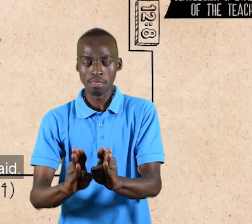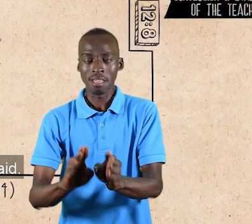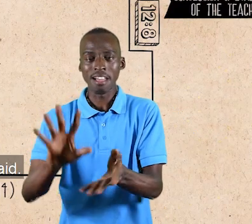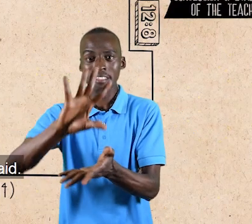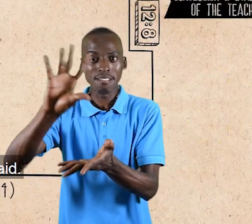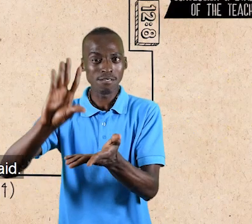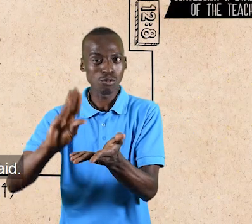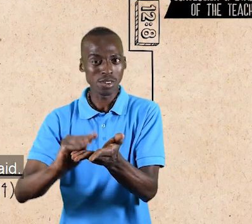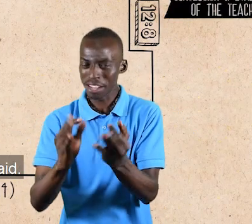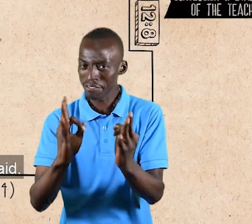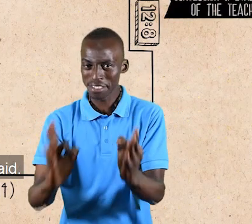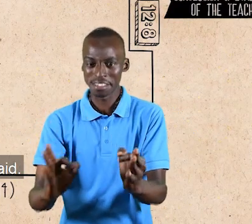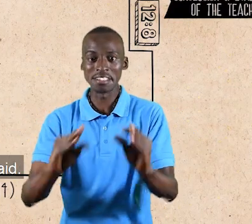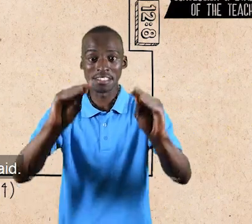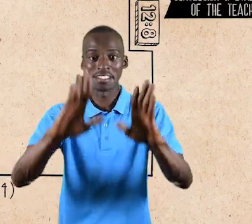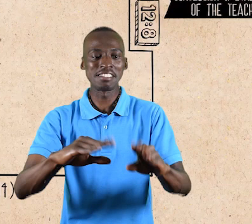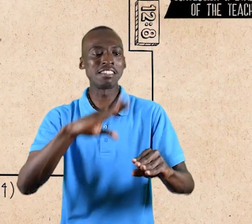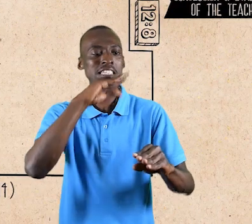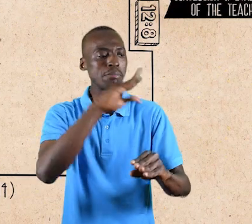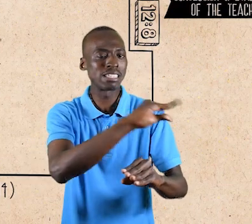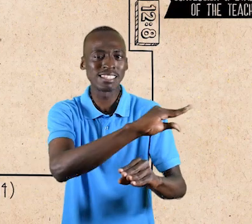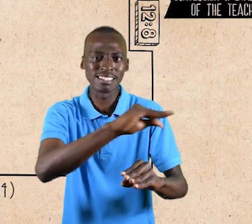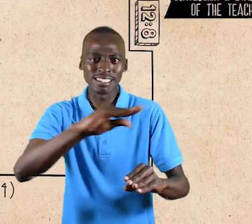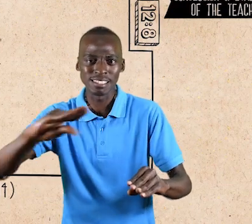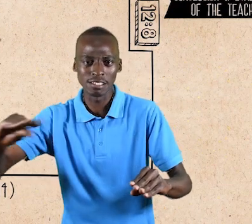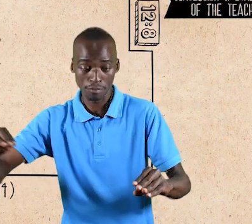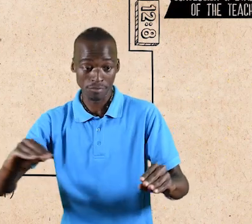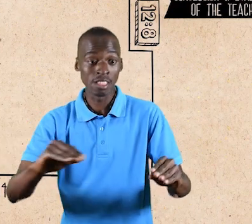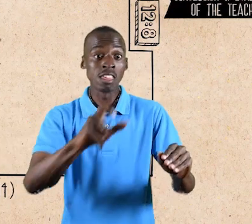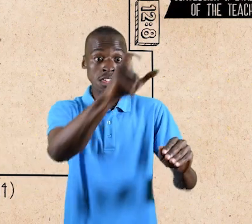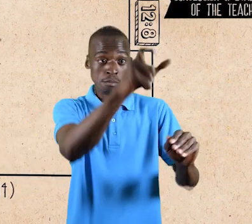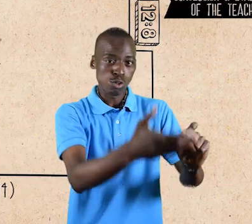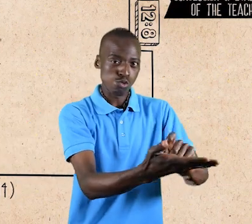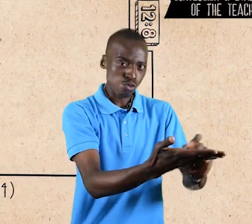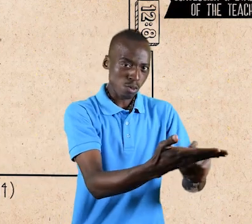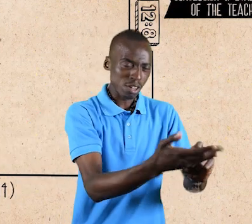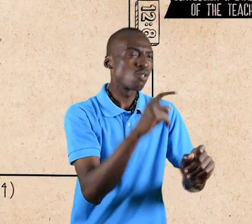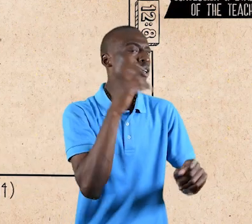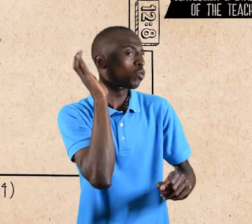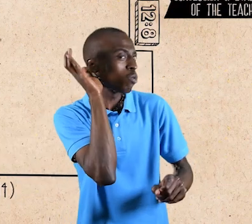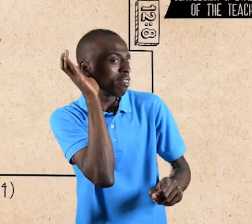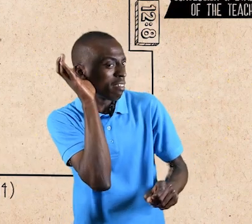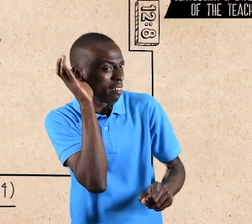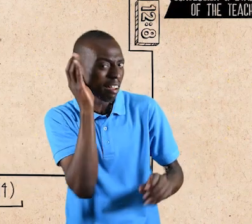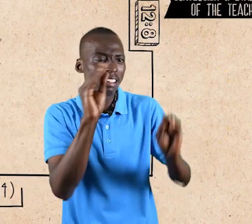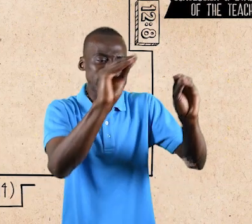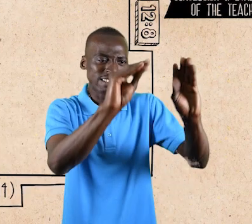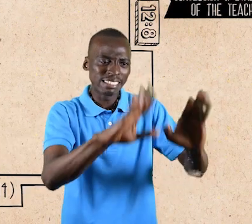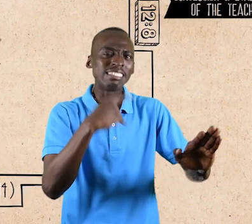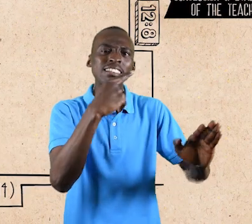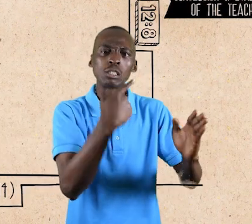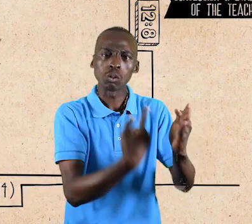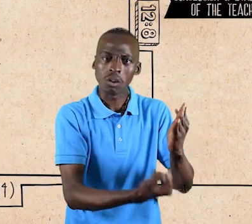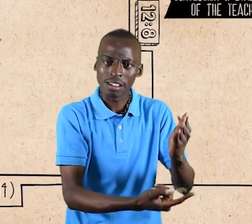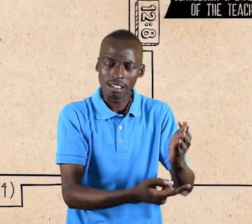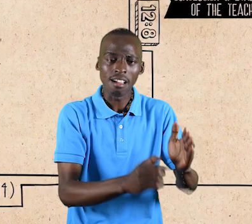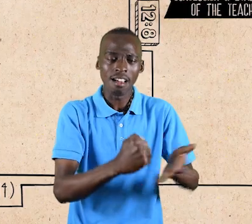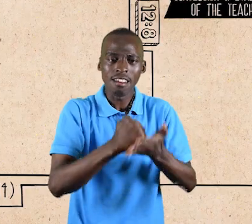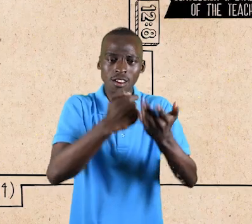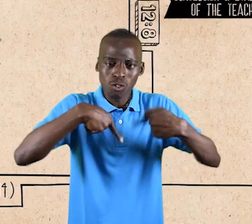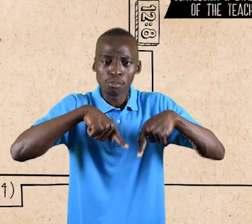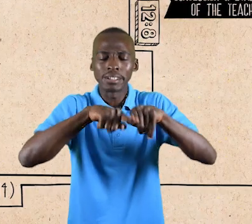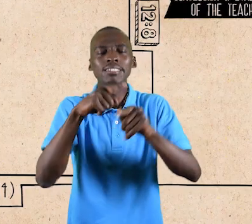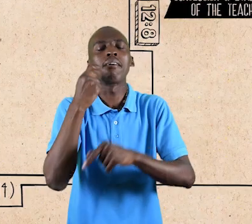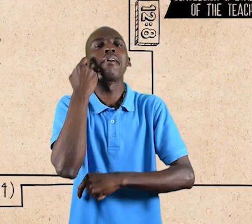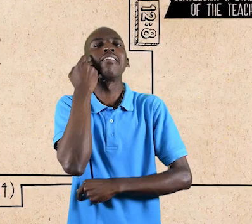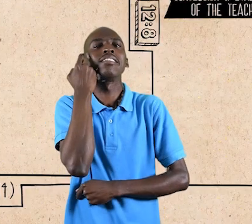evaluating everything the teacher just said. So the author is someone who wants us to hear all that the teacher has to say and then help us process